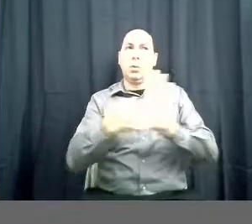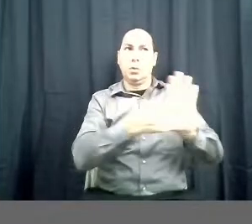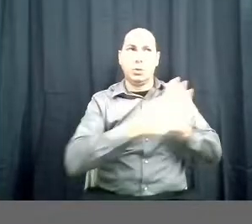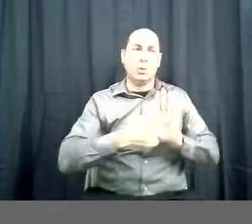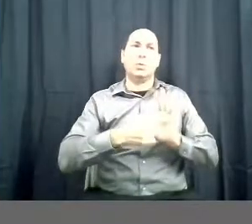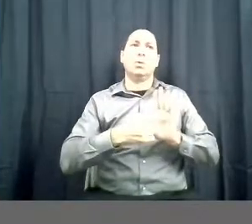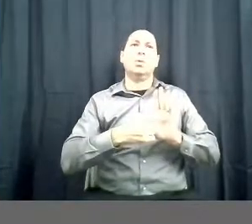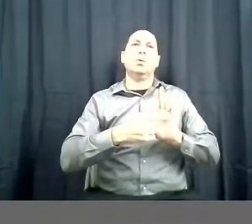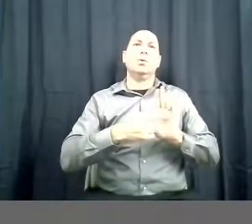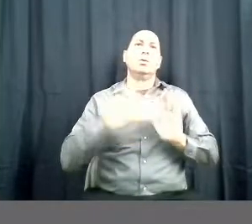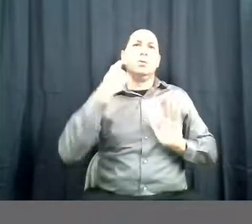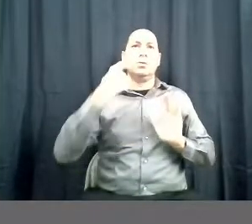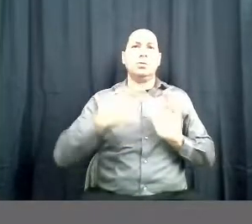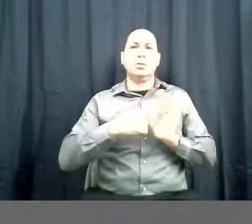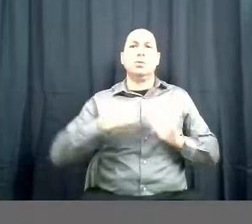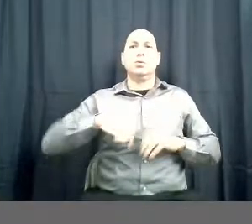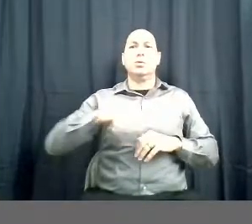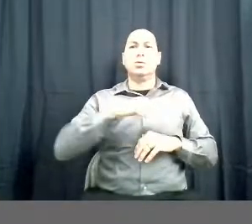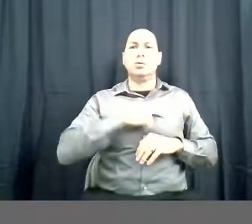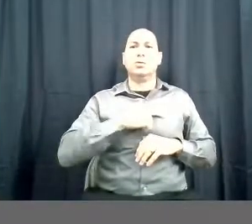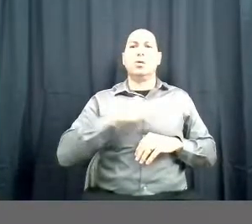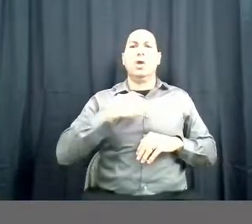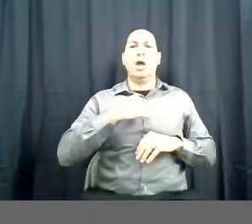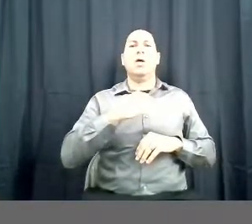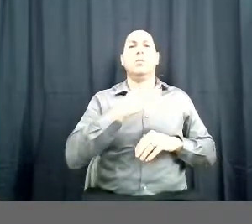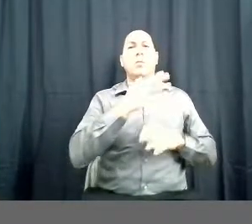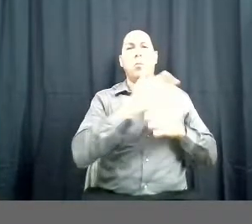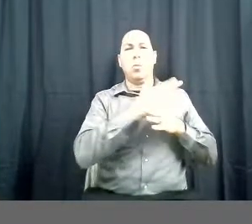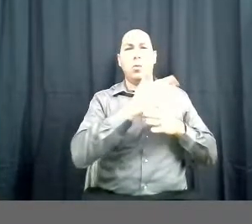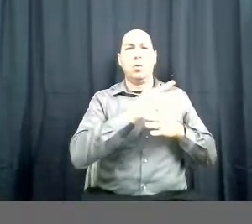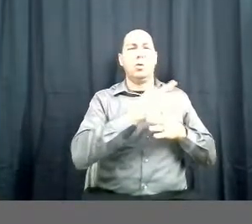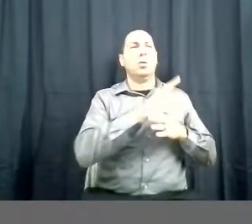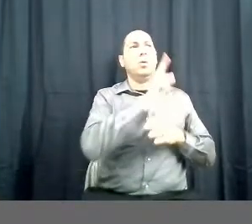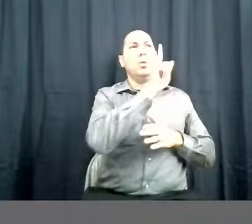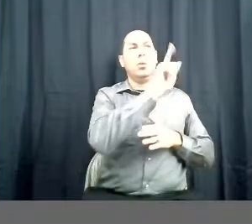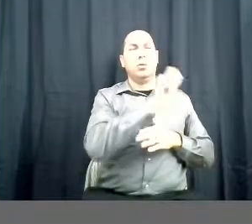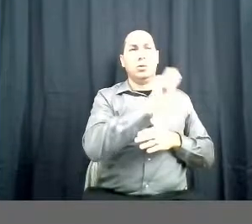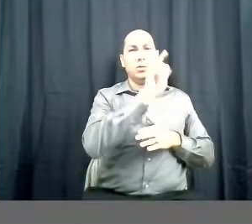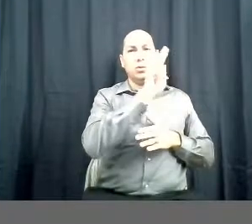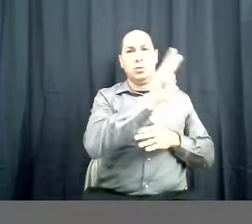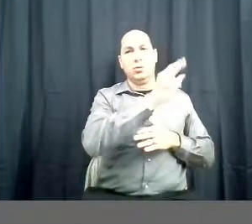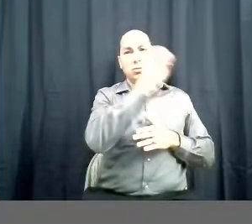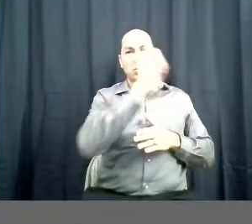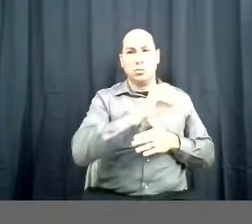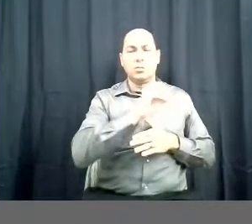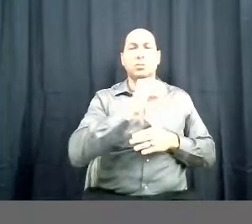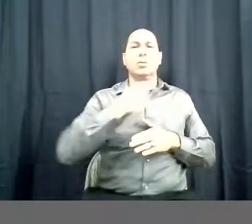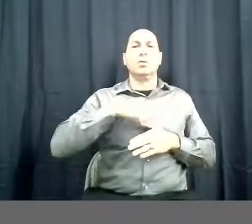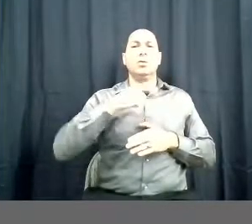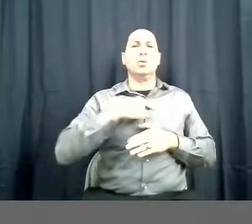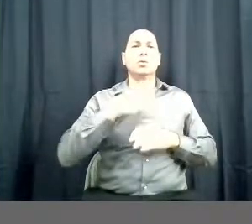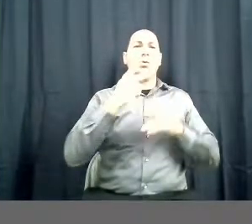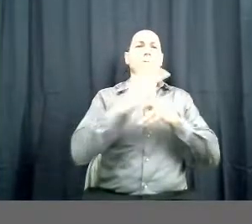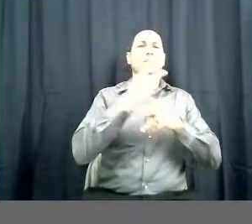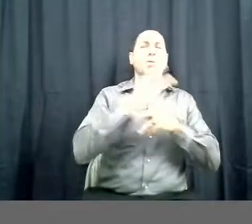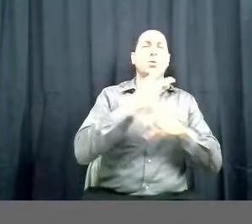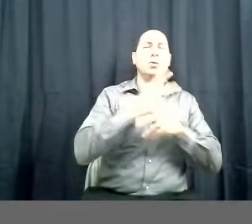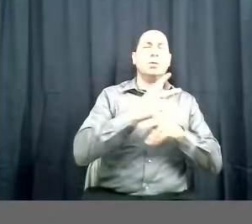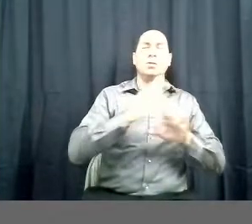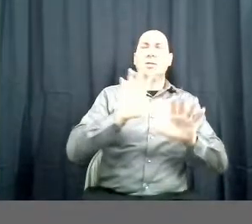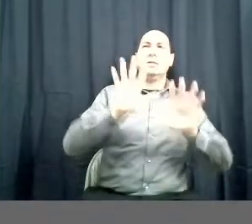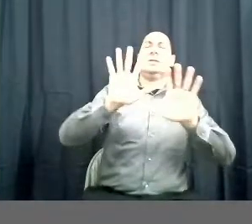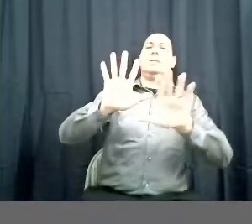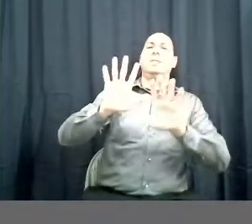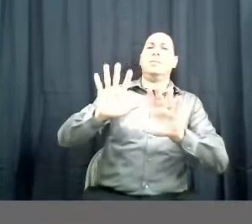it's consistently on average 2.1% under forecast. Under forecasting for a government that is— Would you say 700 million